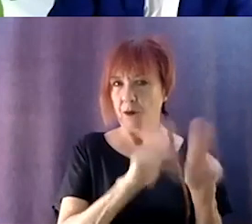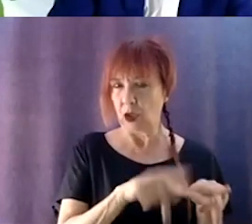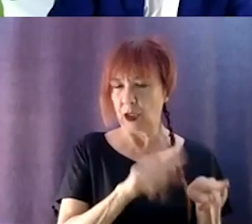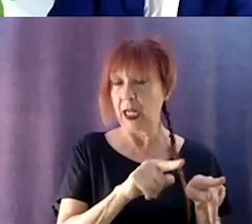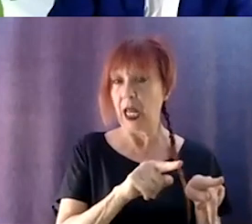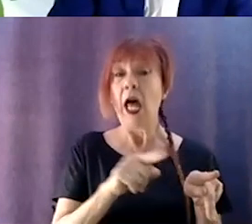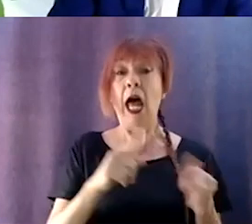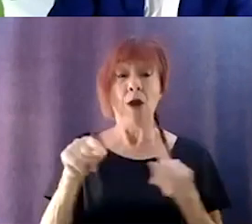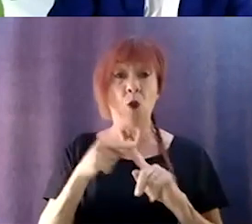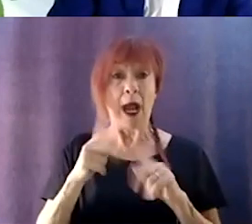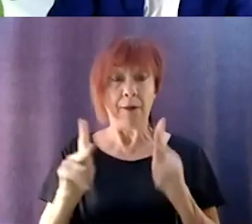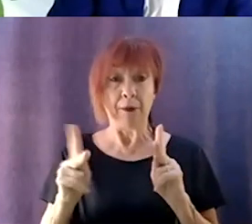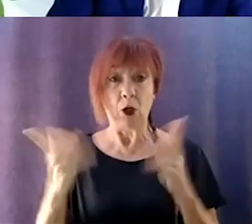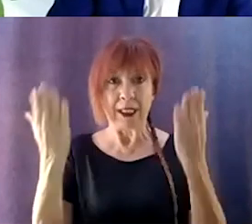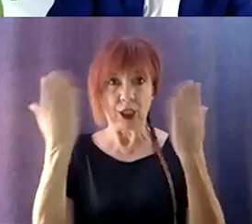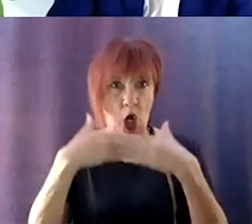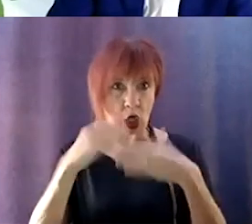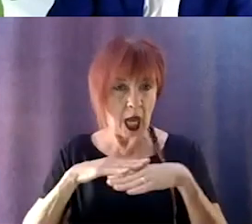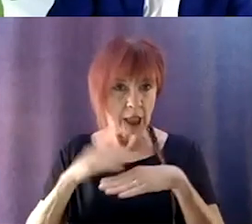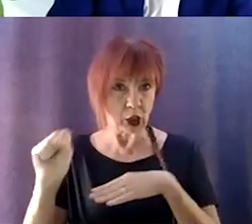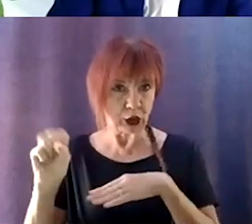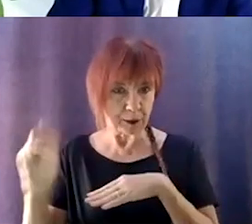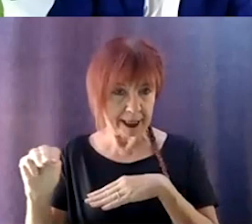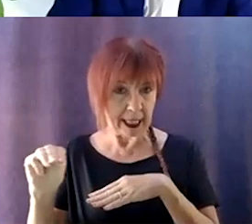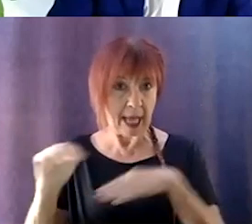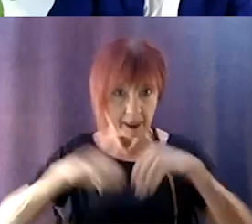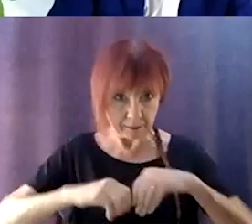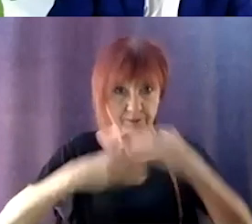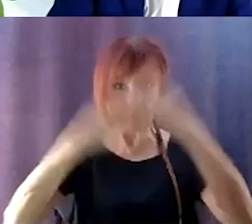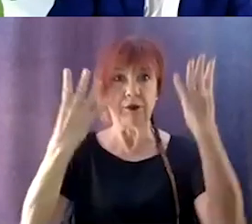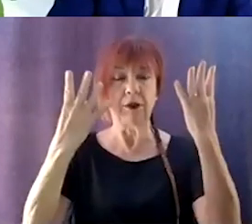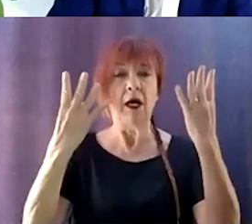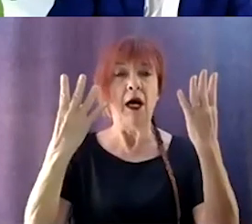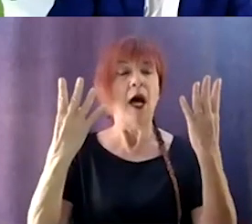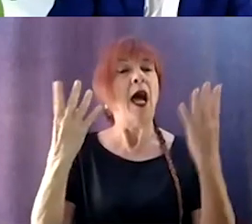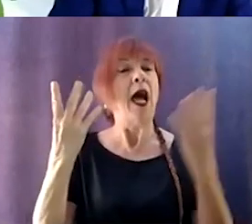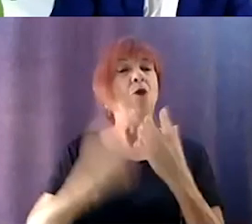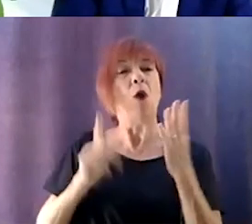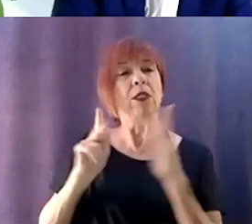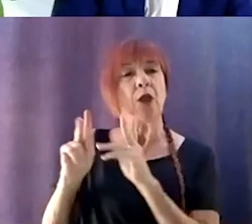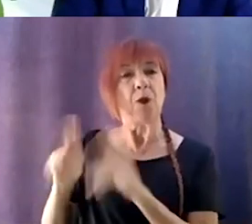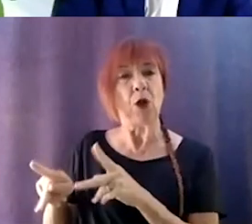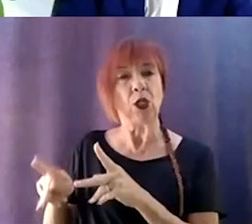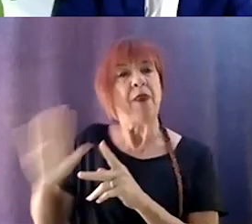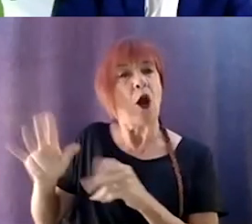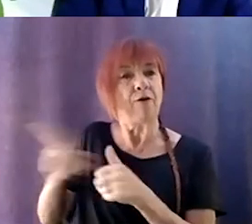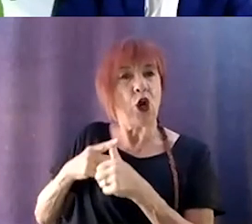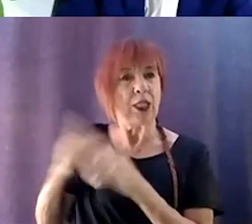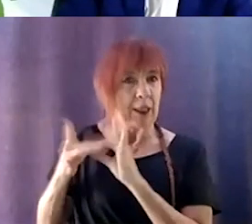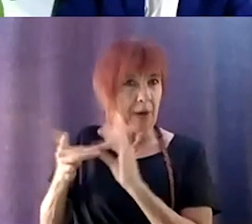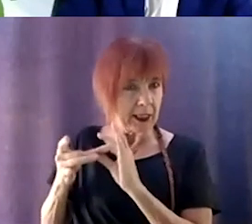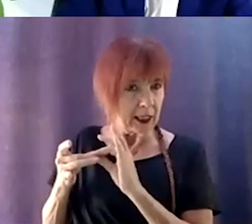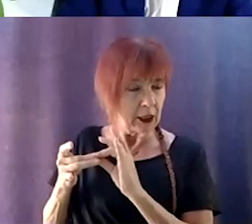were going dark on social, and when they decided to come off of being dark on social, and what was that first message. And so that